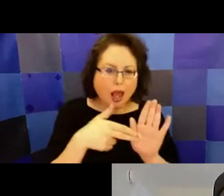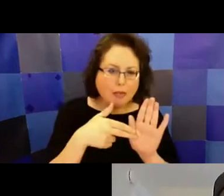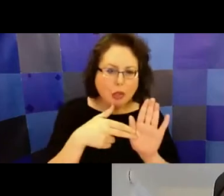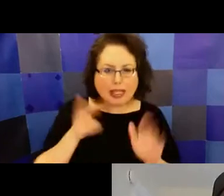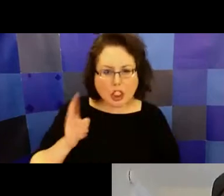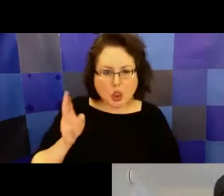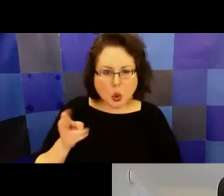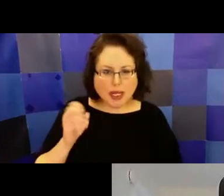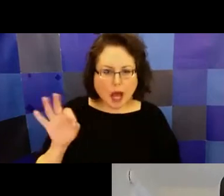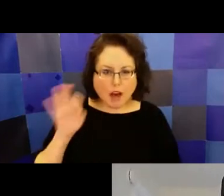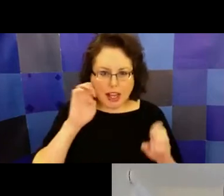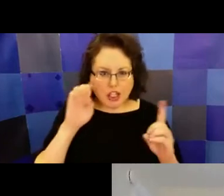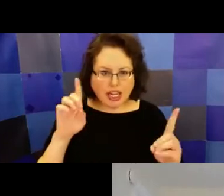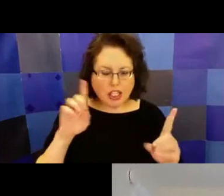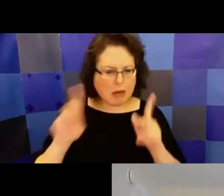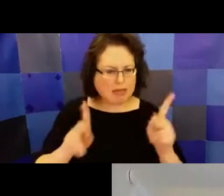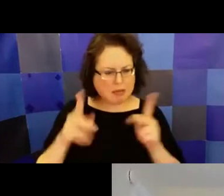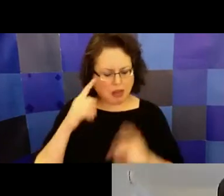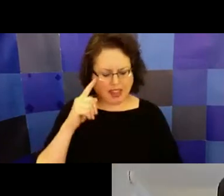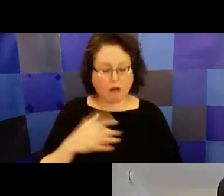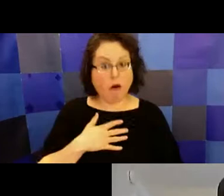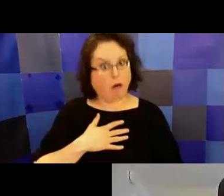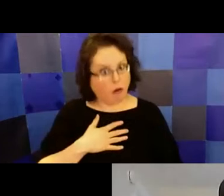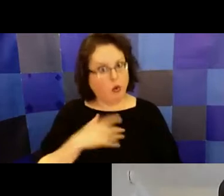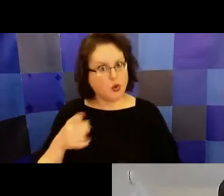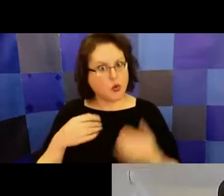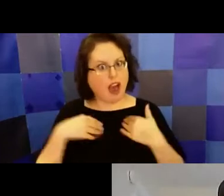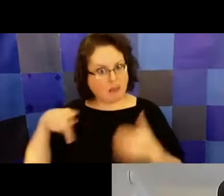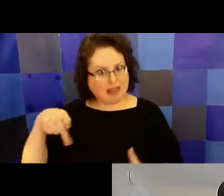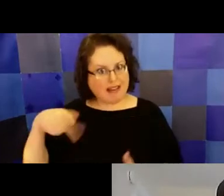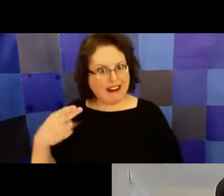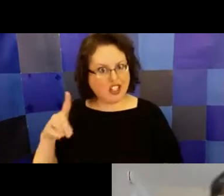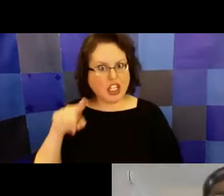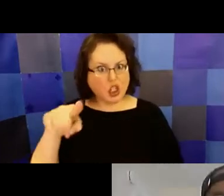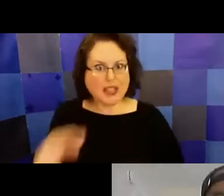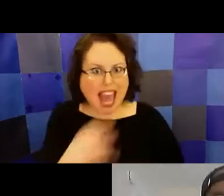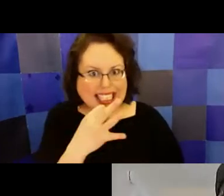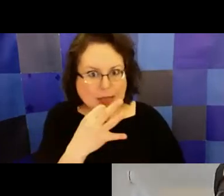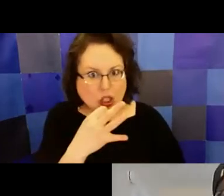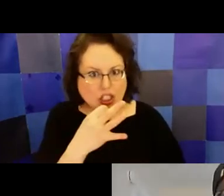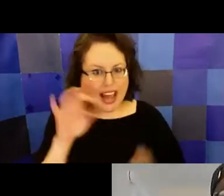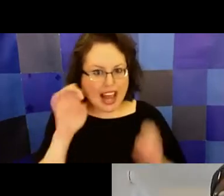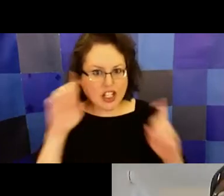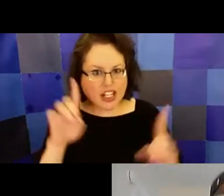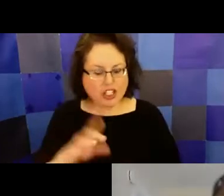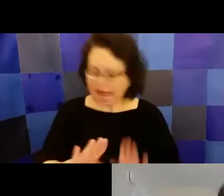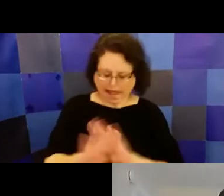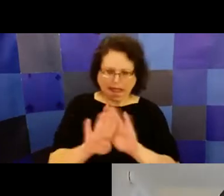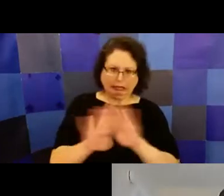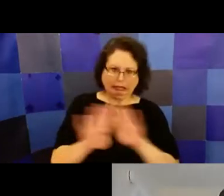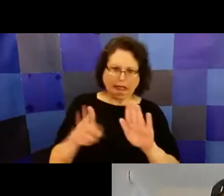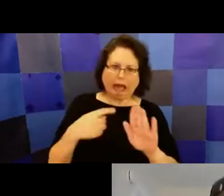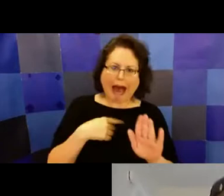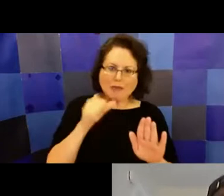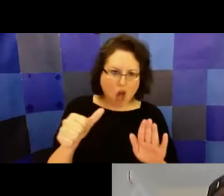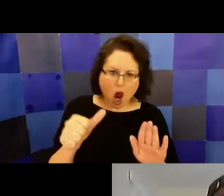education, then people think that, you happen to have a PhD, people think that you're an expert on education. I'm not an expert on education. I